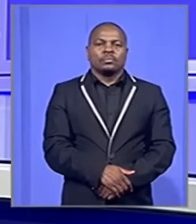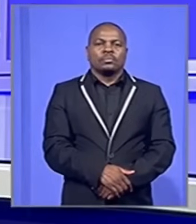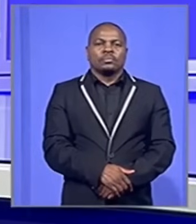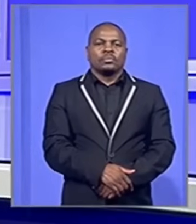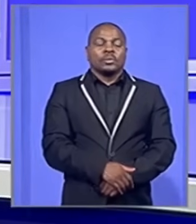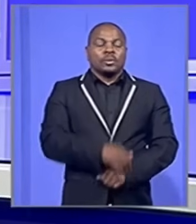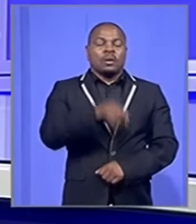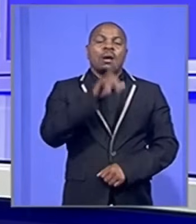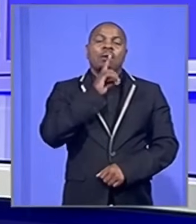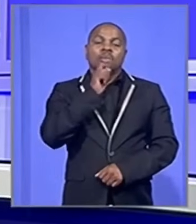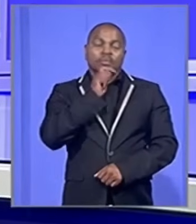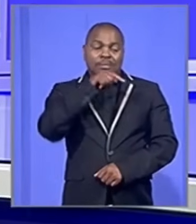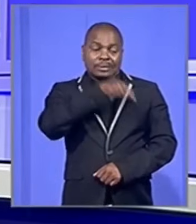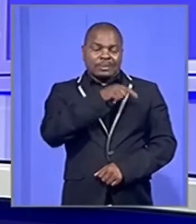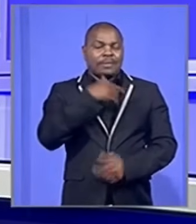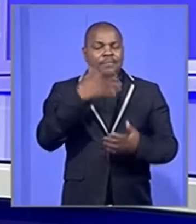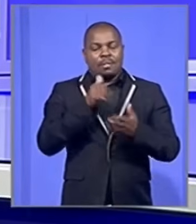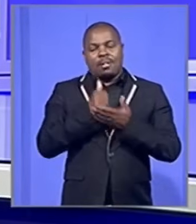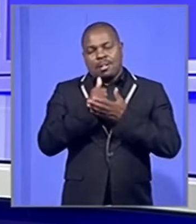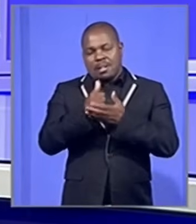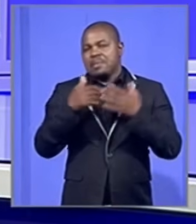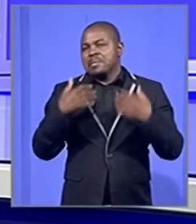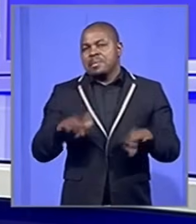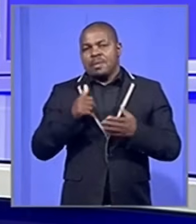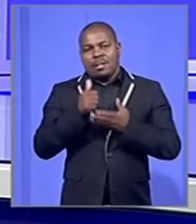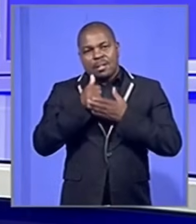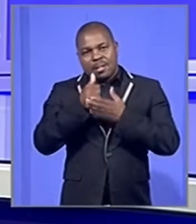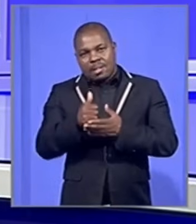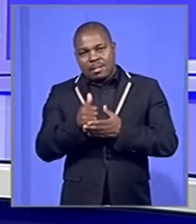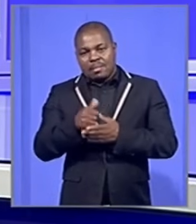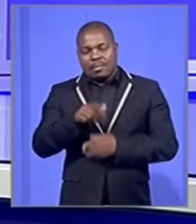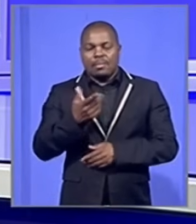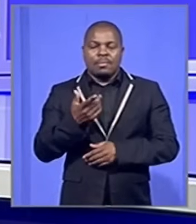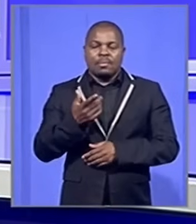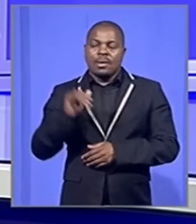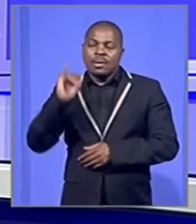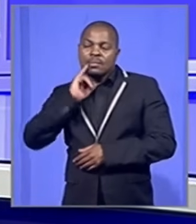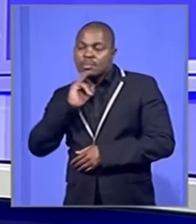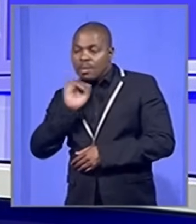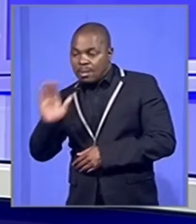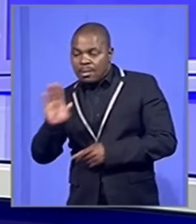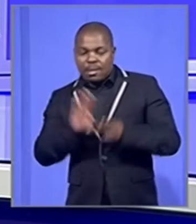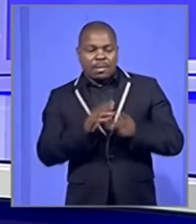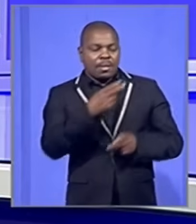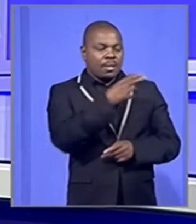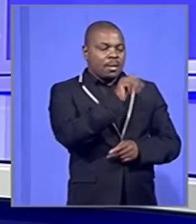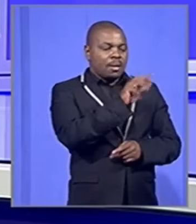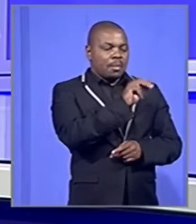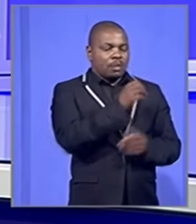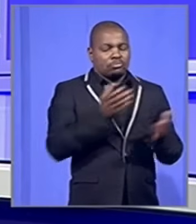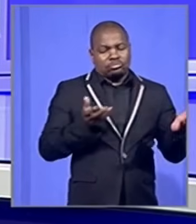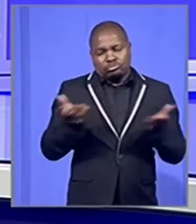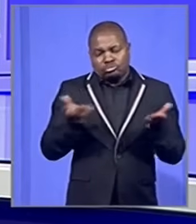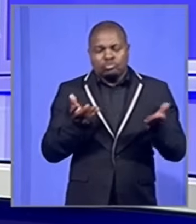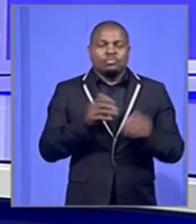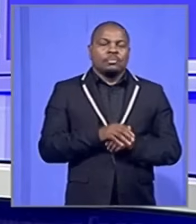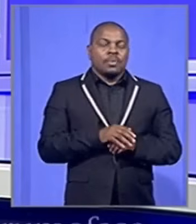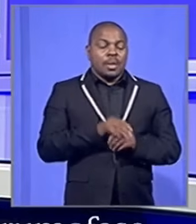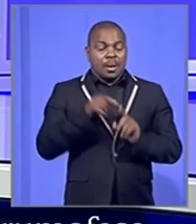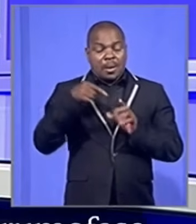Khatha yeo e kgathilego tema e bohlokwa go rarolla ntwa magareng ga Israel le Hamas e na le kholofelo ya gore lenaneo